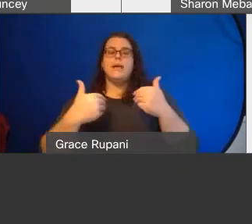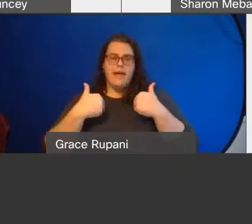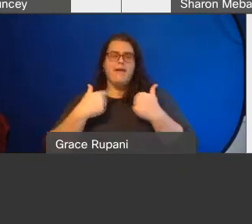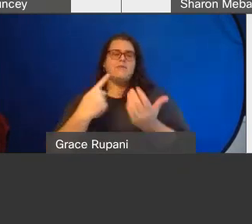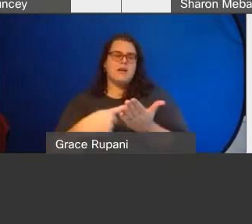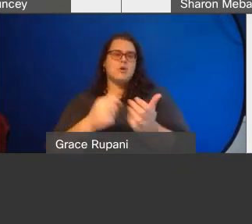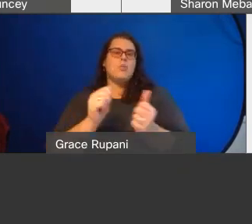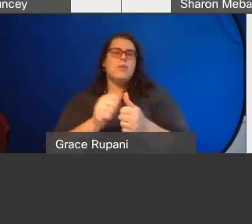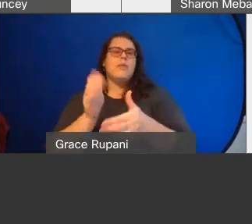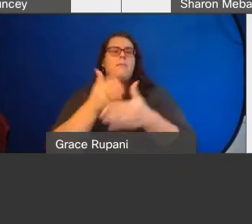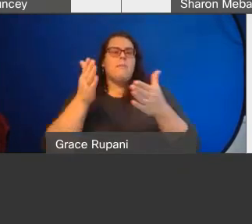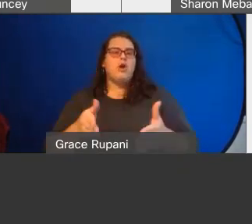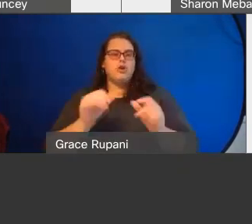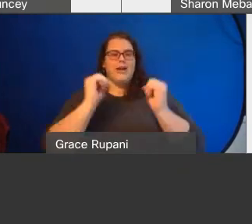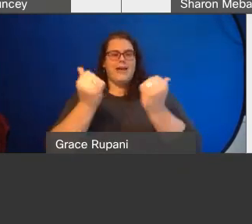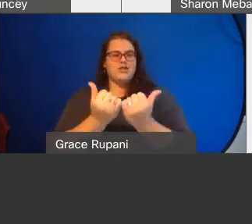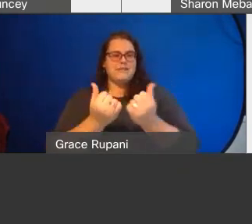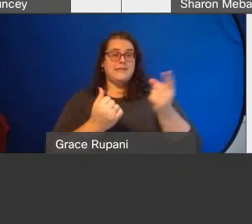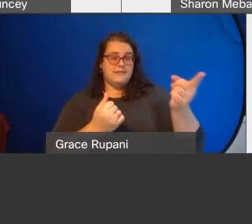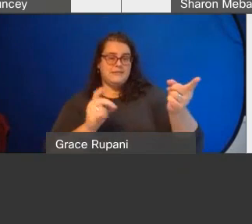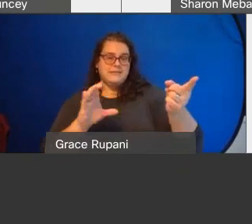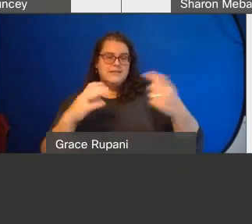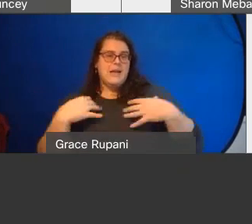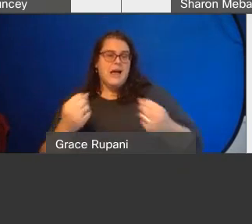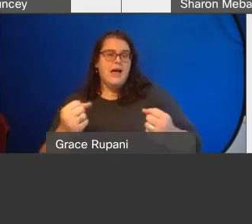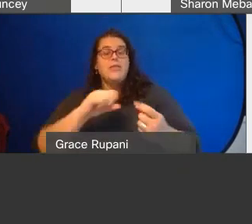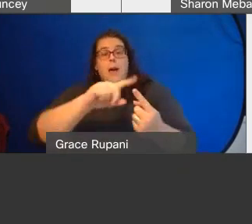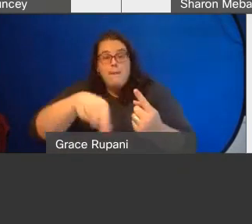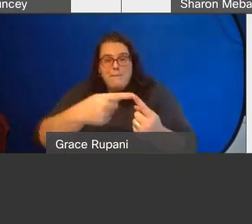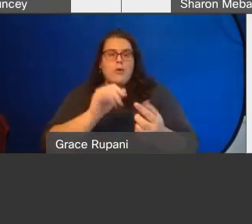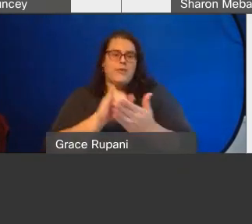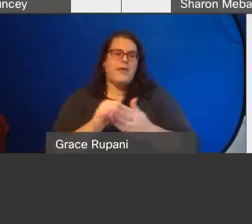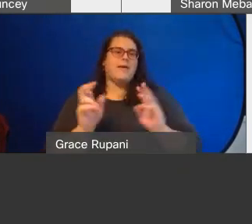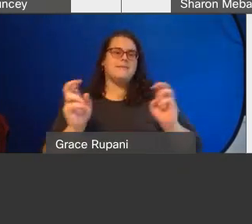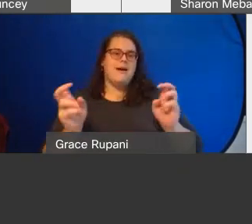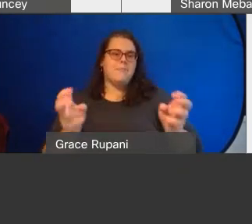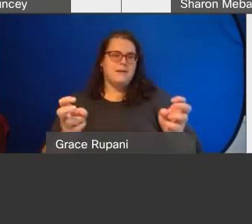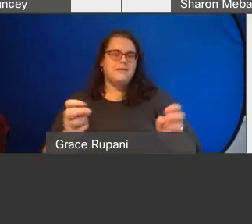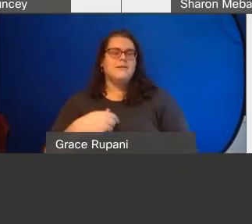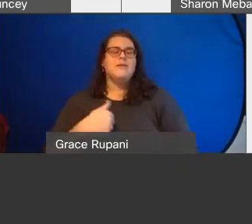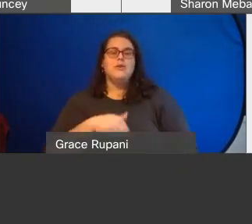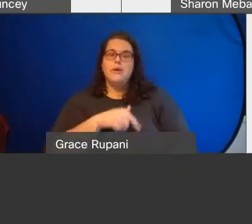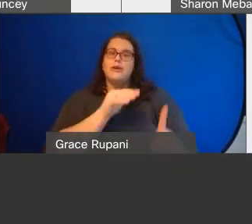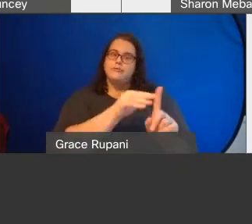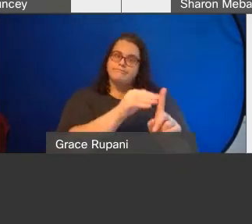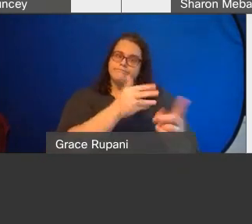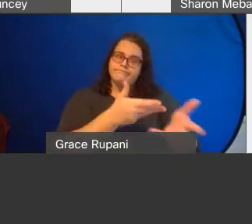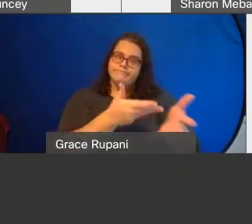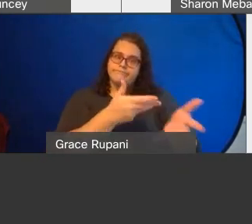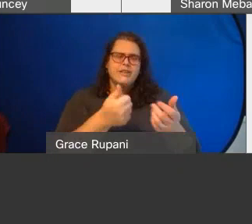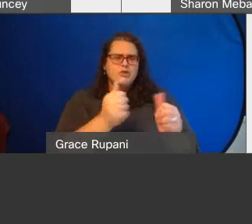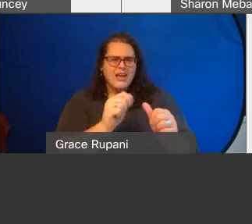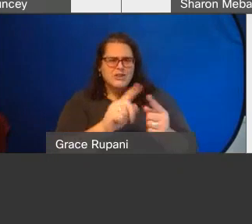partner agency, DC Health, on this issue to get a further